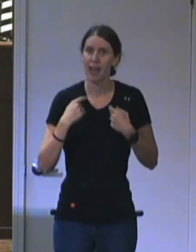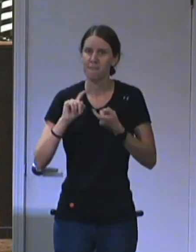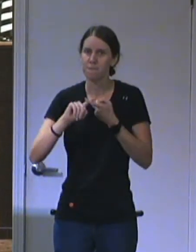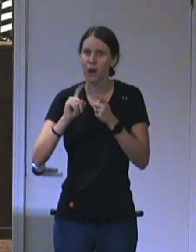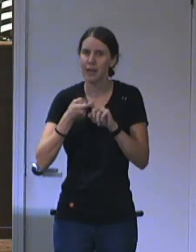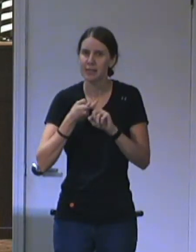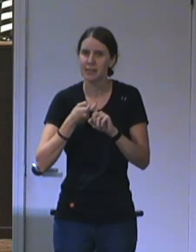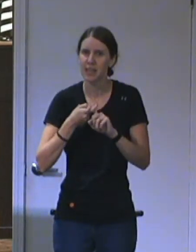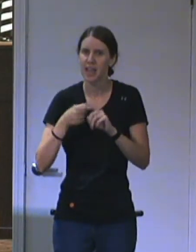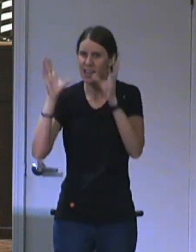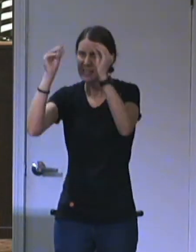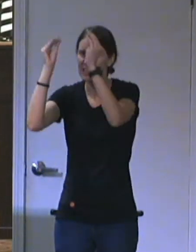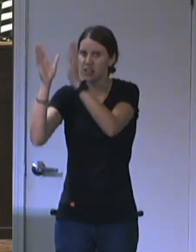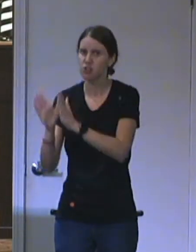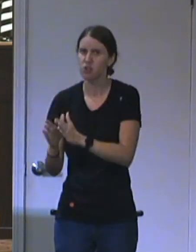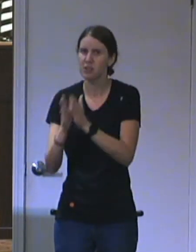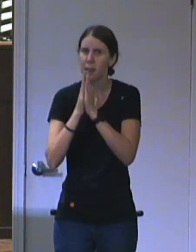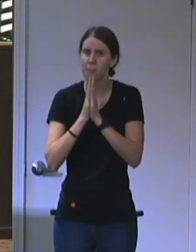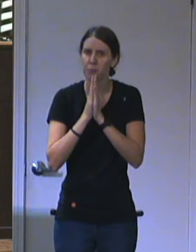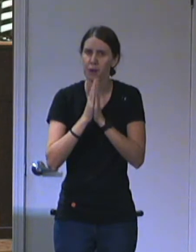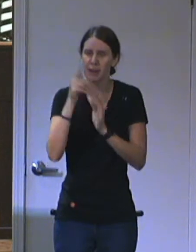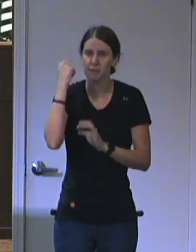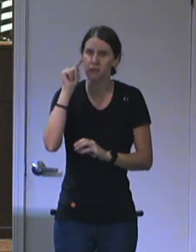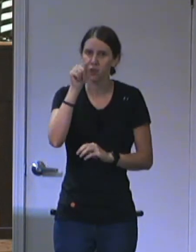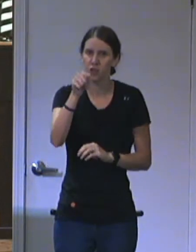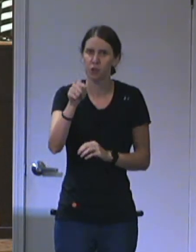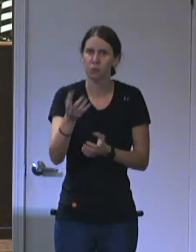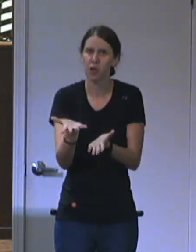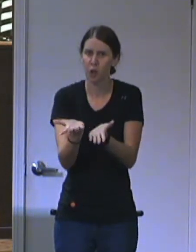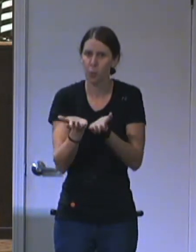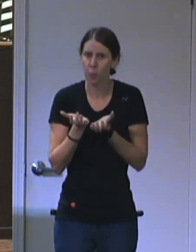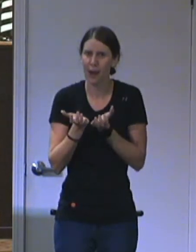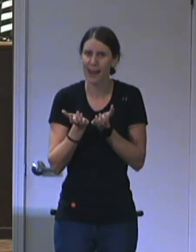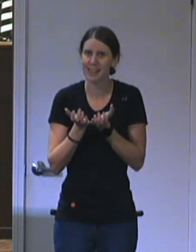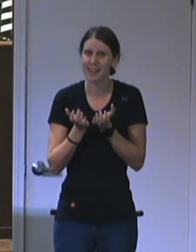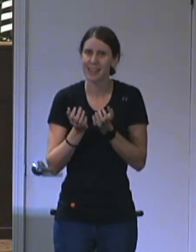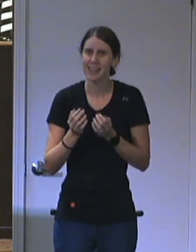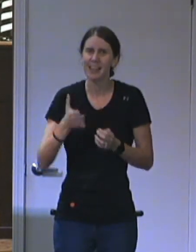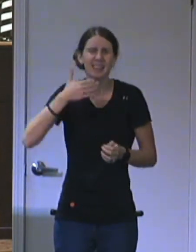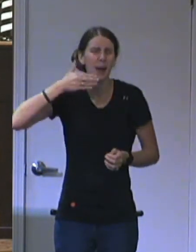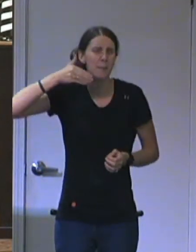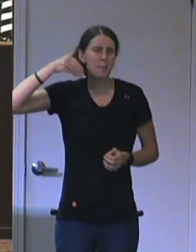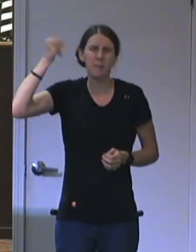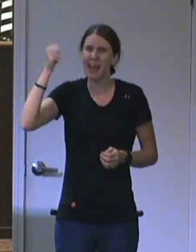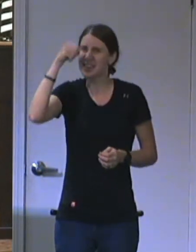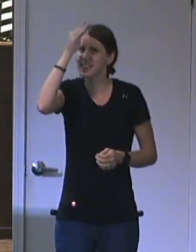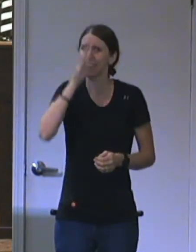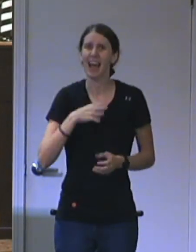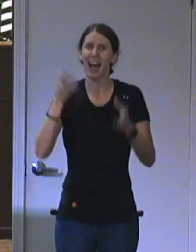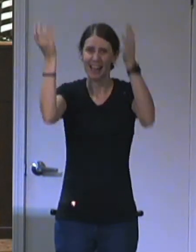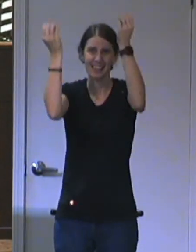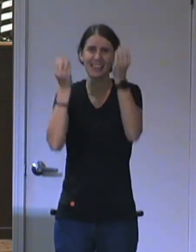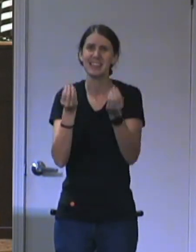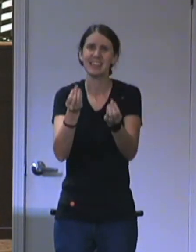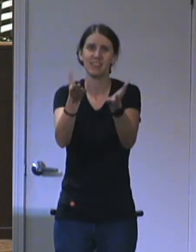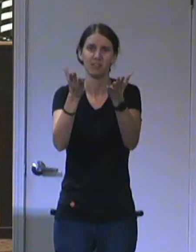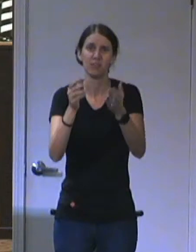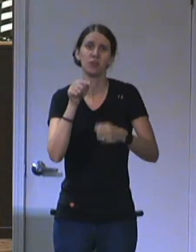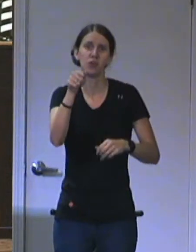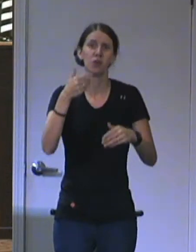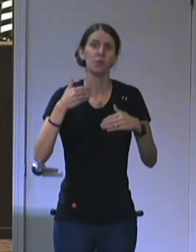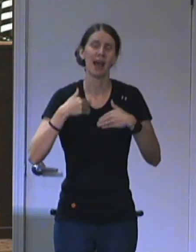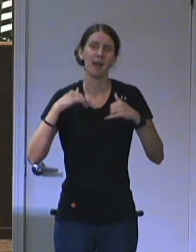pray over you and want the best God can give you, want protection and want the joy of the Lord in your